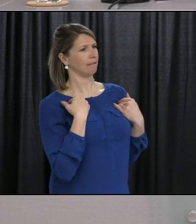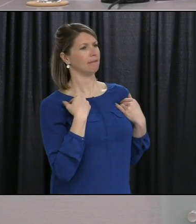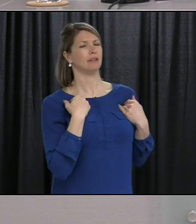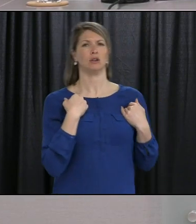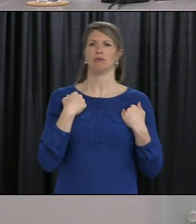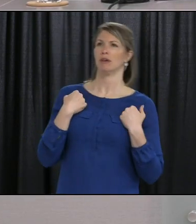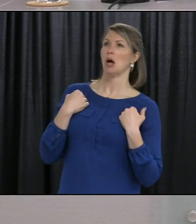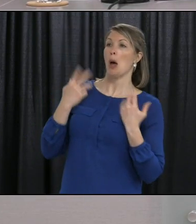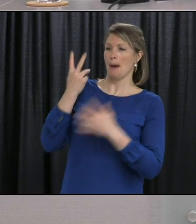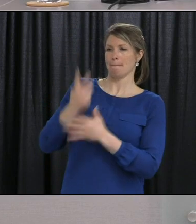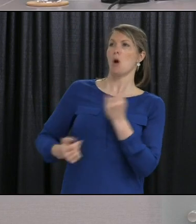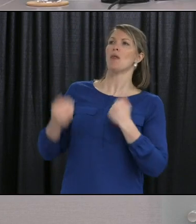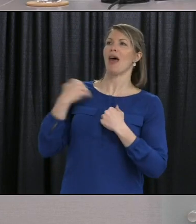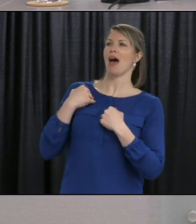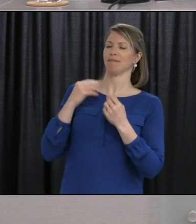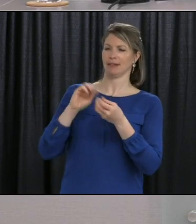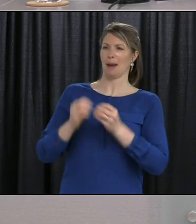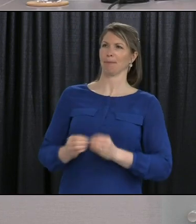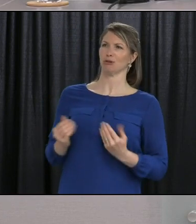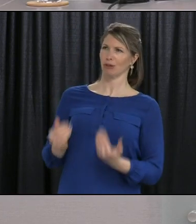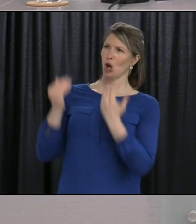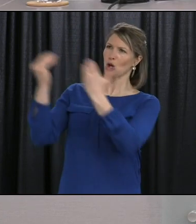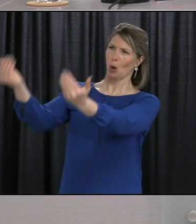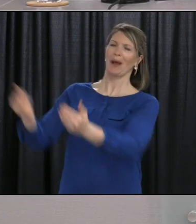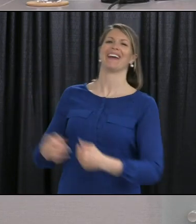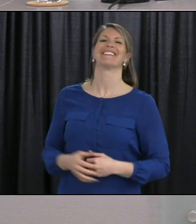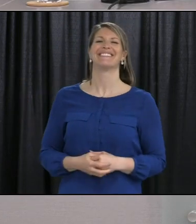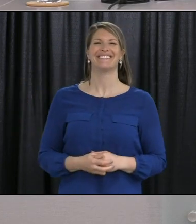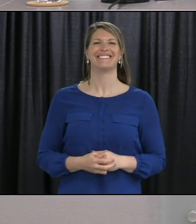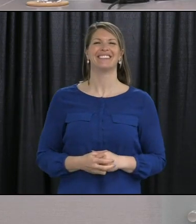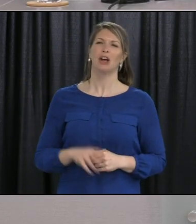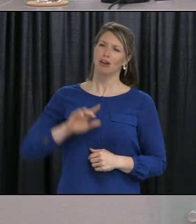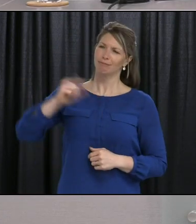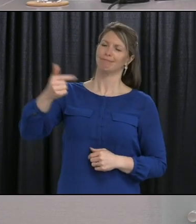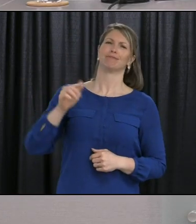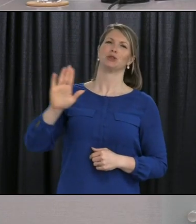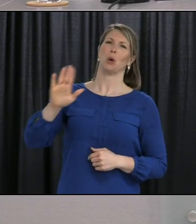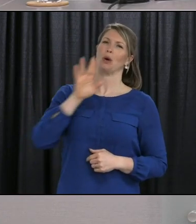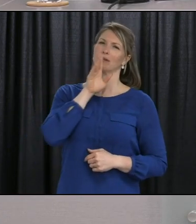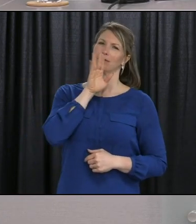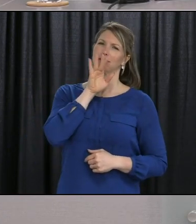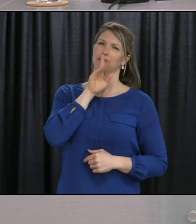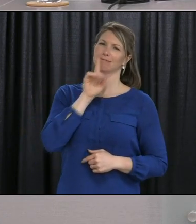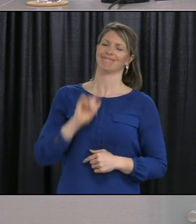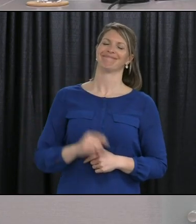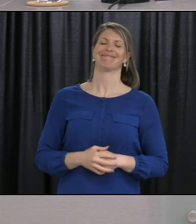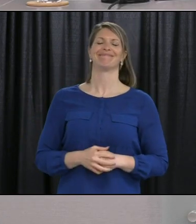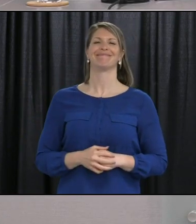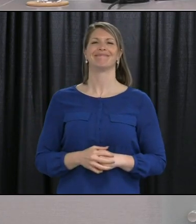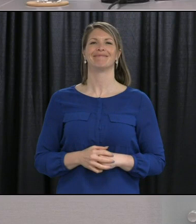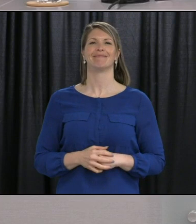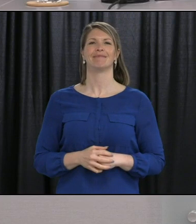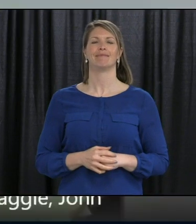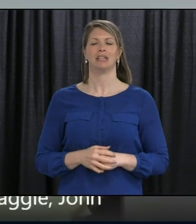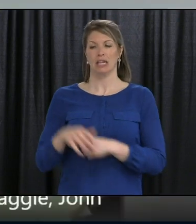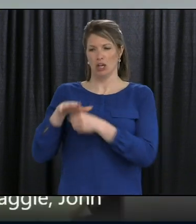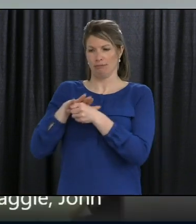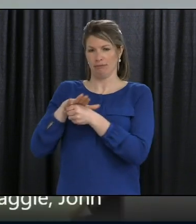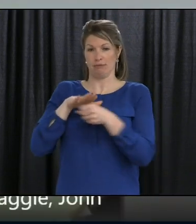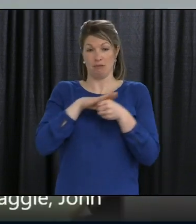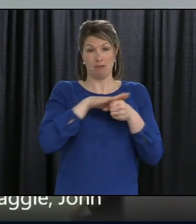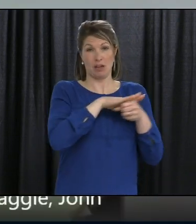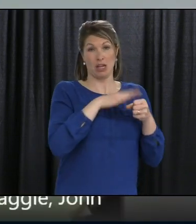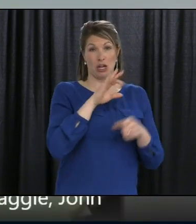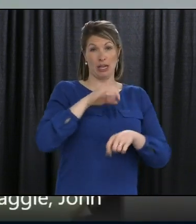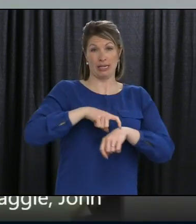We've both got it in front of us. Both. Yeah. So. You go right ahead. It's your turn. All right. Total people tested by region as of 9